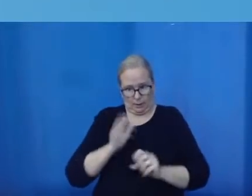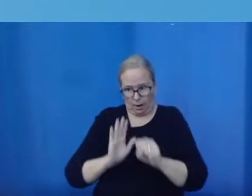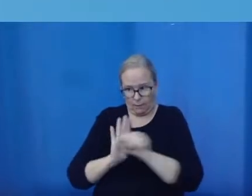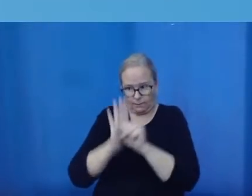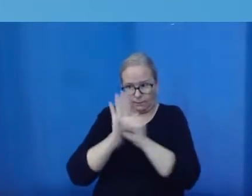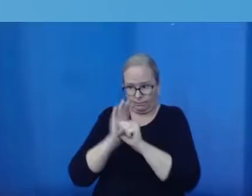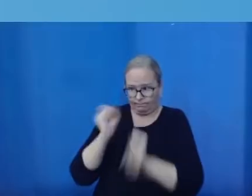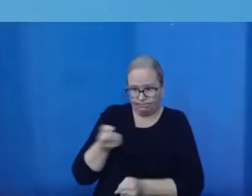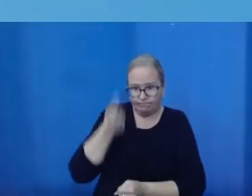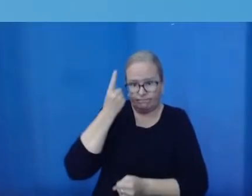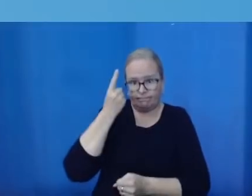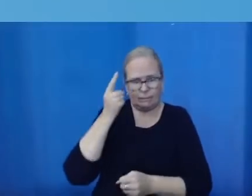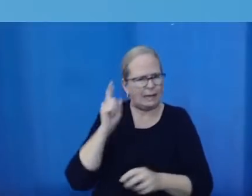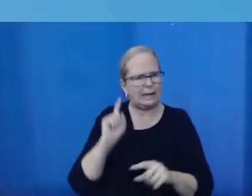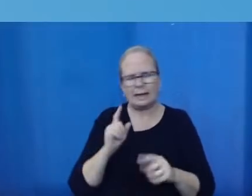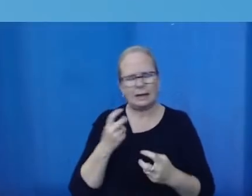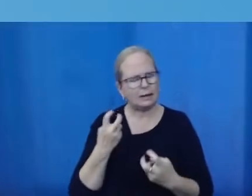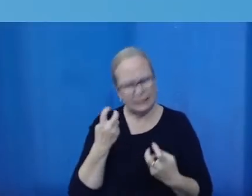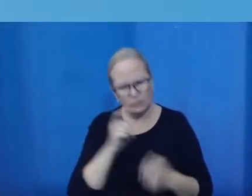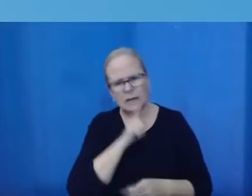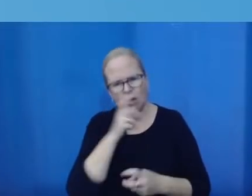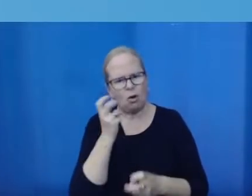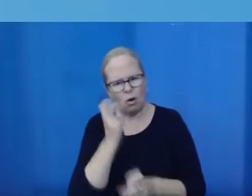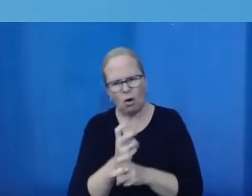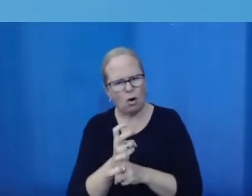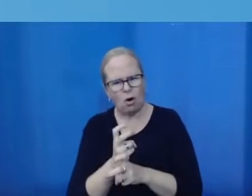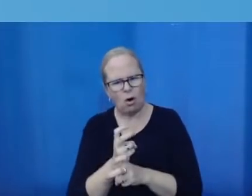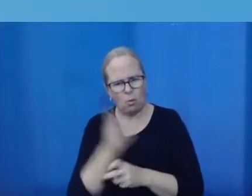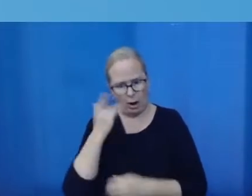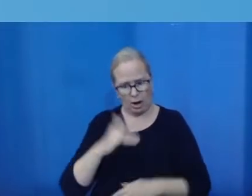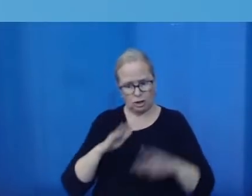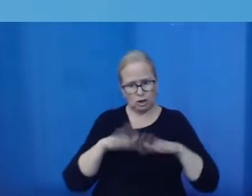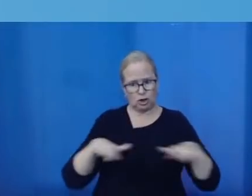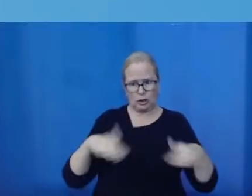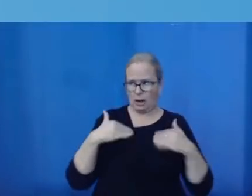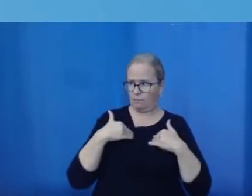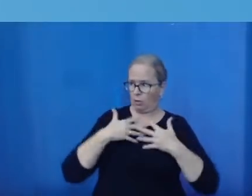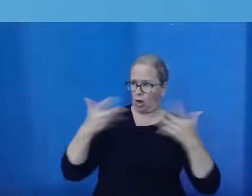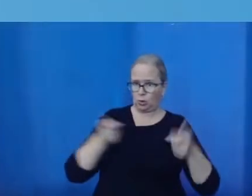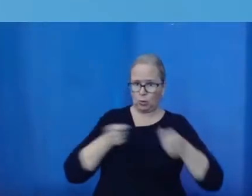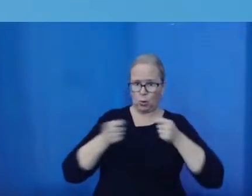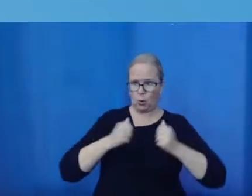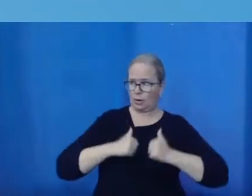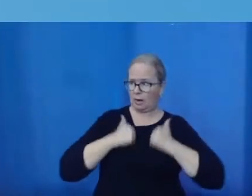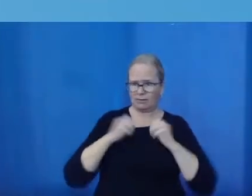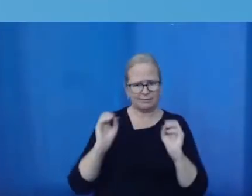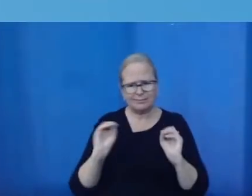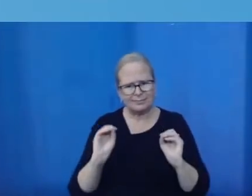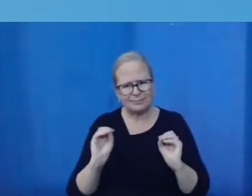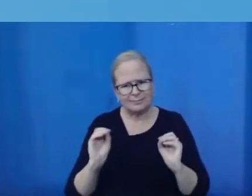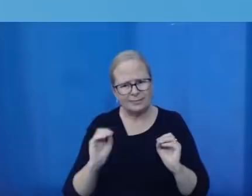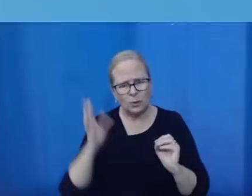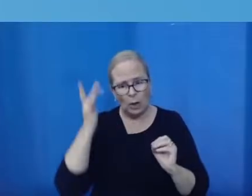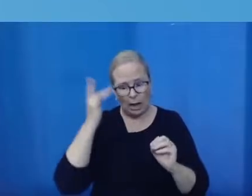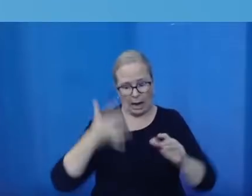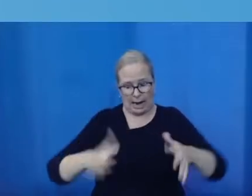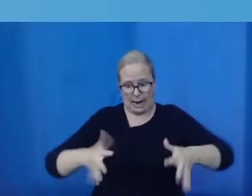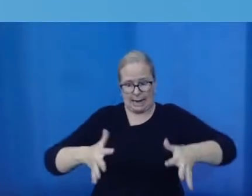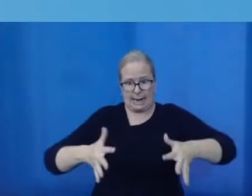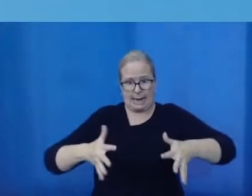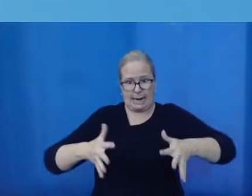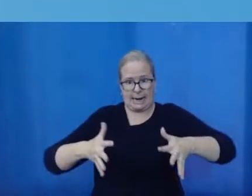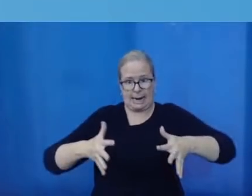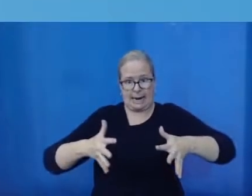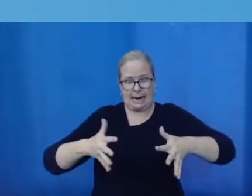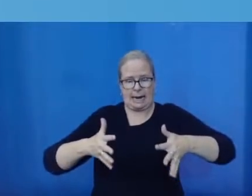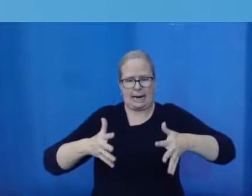this belief. Anxiety, essentially what it is I can't handle it. Whatever it is, in this situation, the lockdowns and the overwhelm